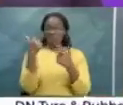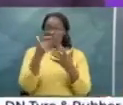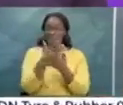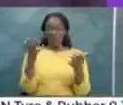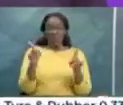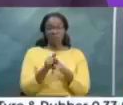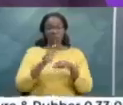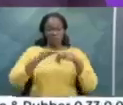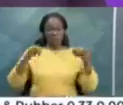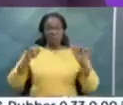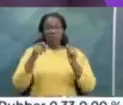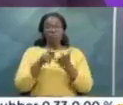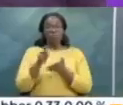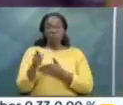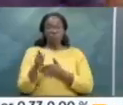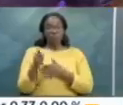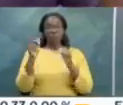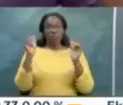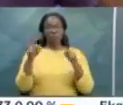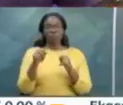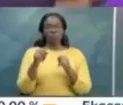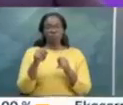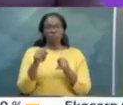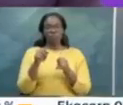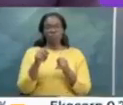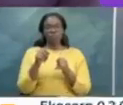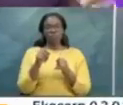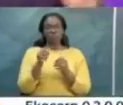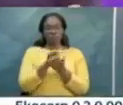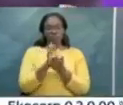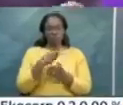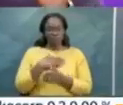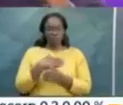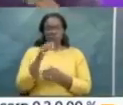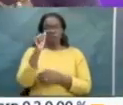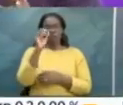you could also shop from our store, our online store, which is